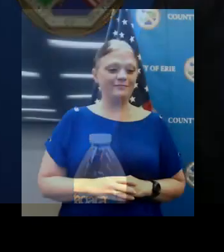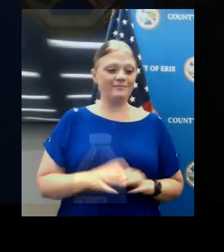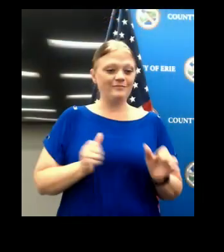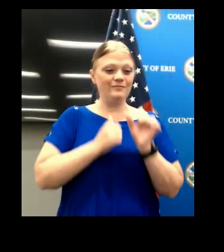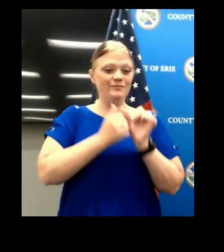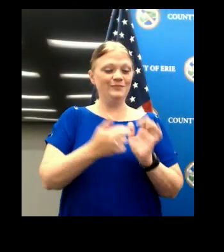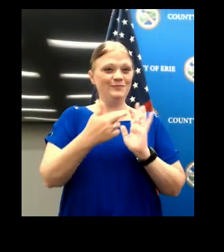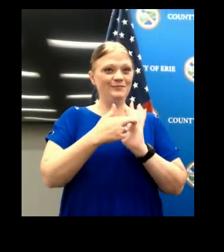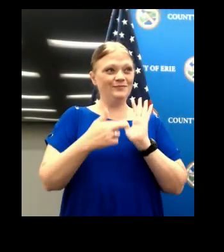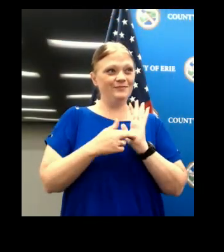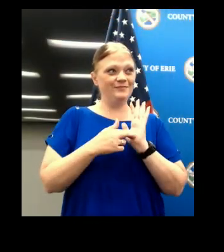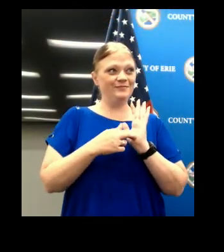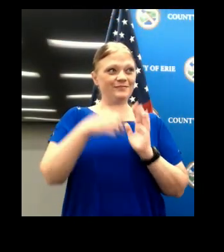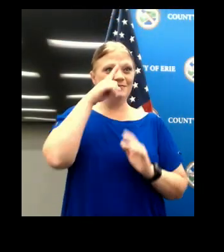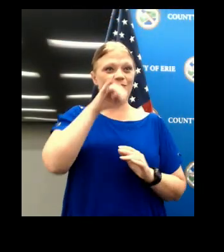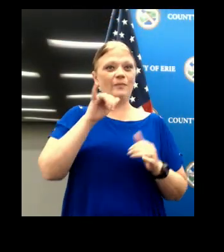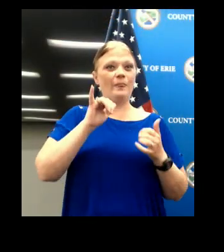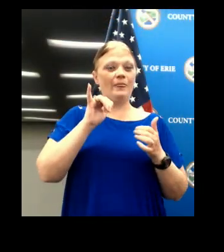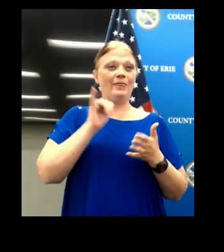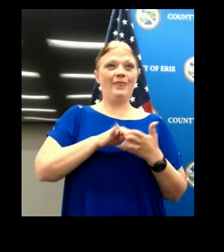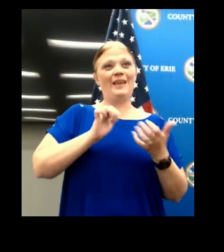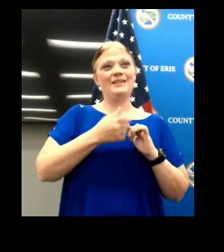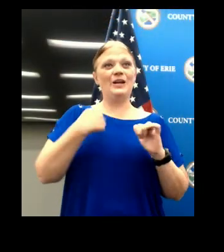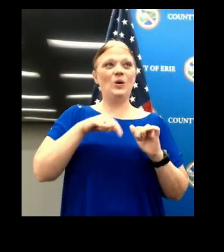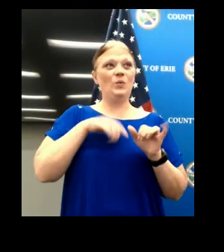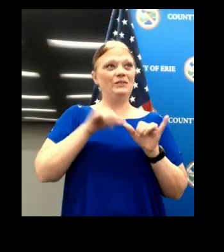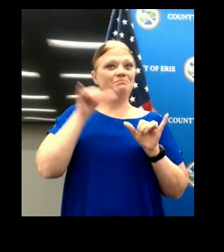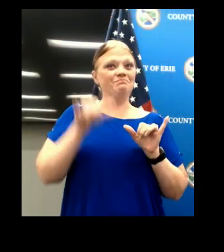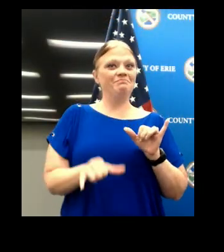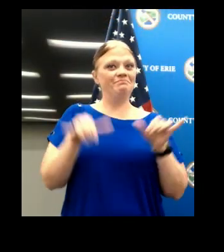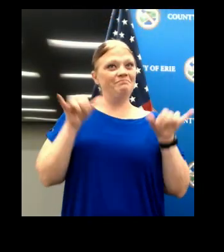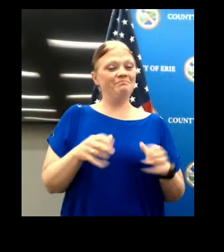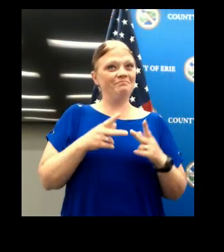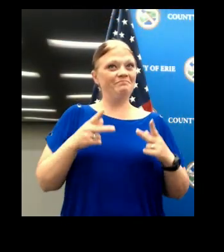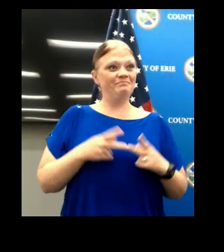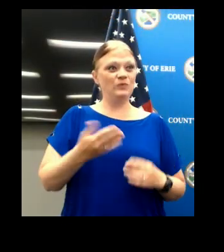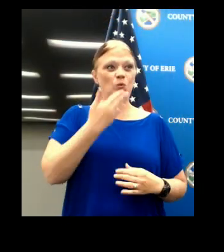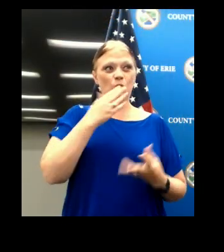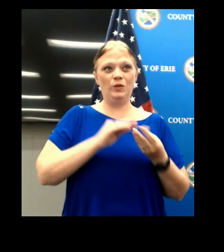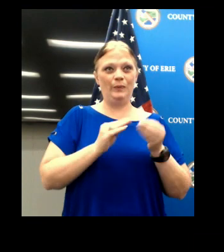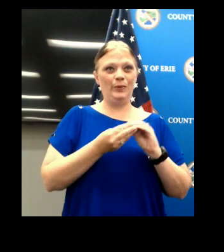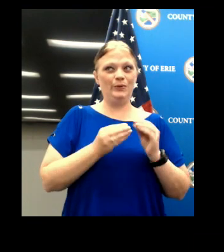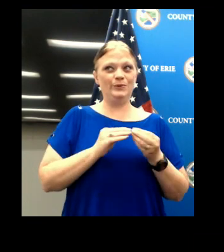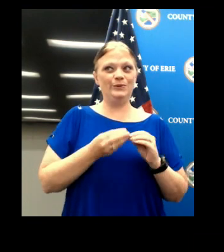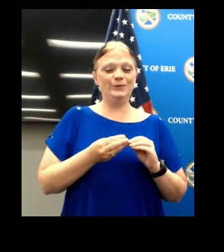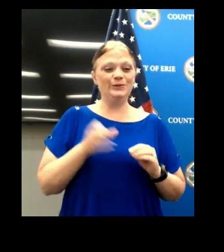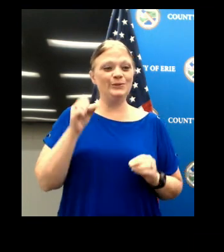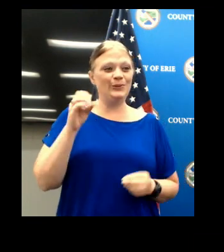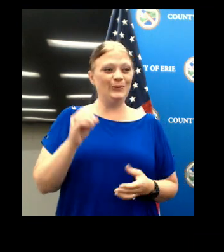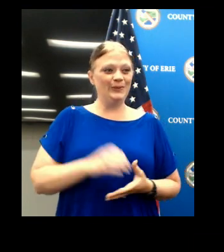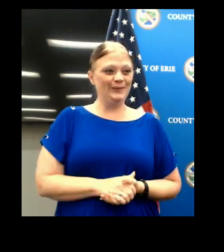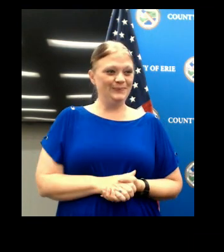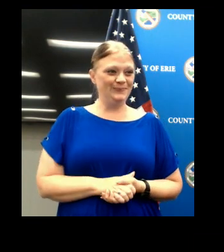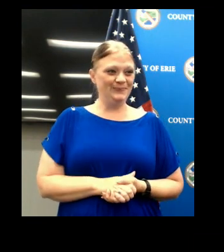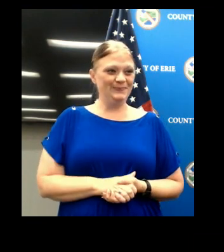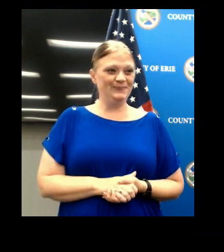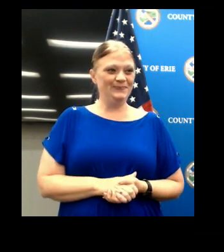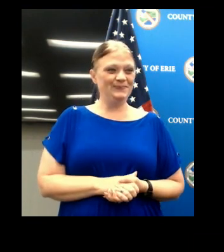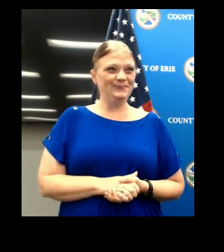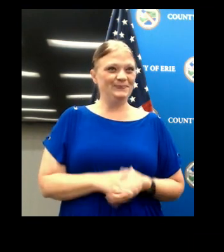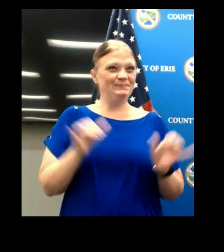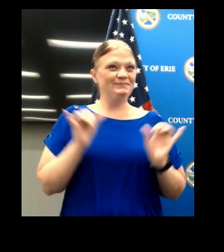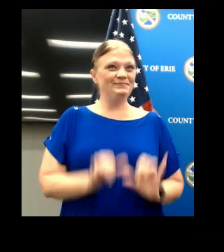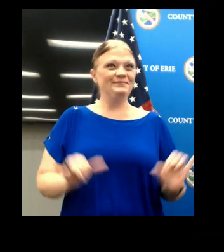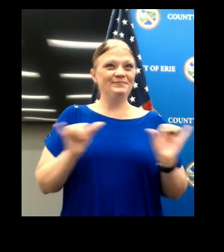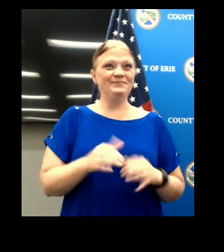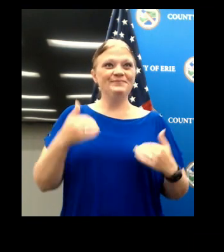following the rules, because that's how we stay exactly where we are right now, which is good numbers. So, as always, we have an